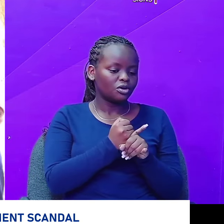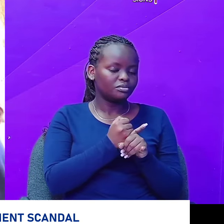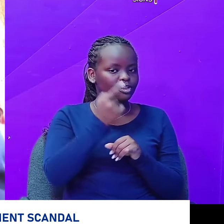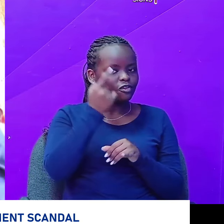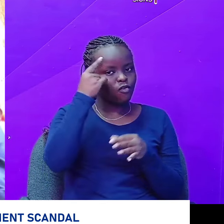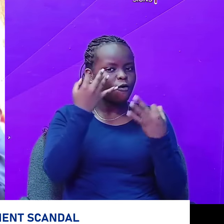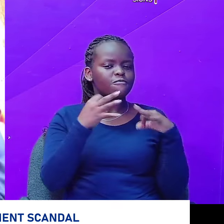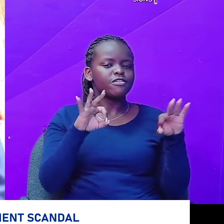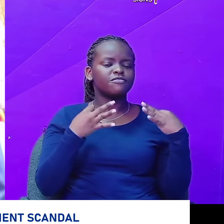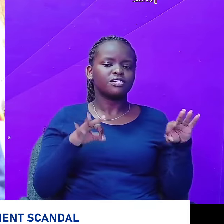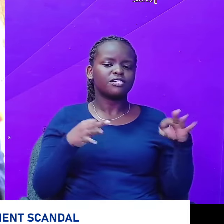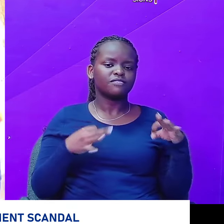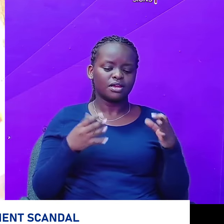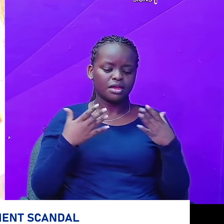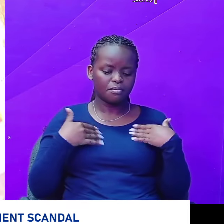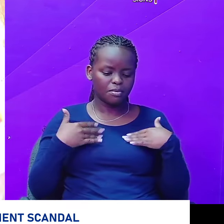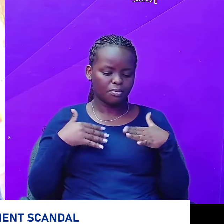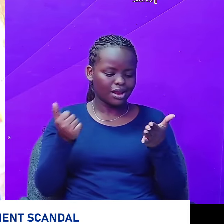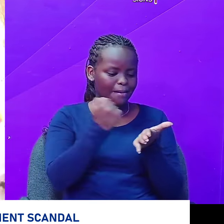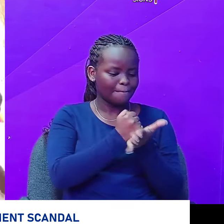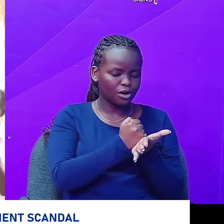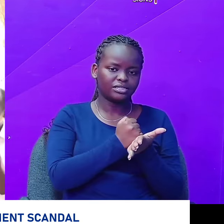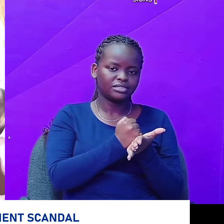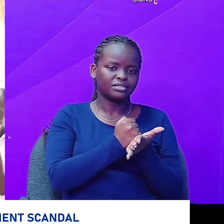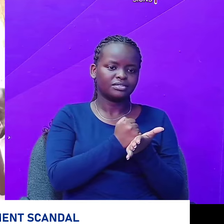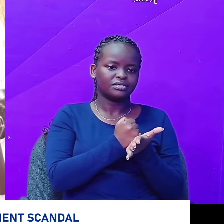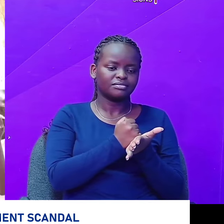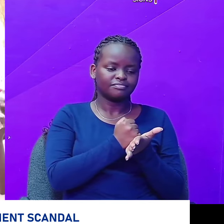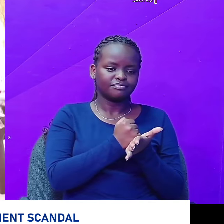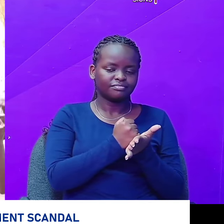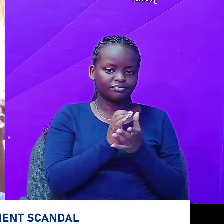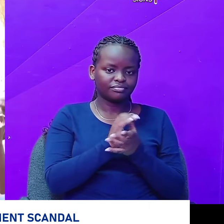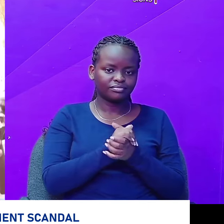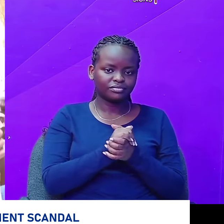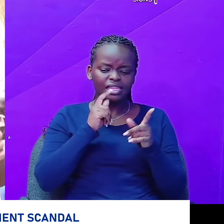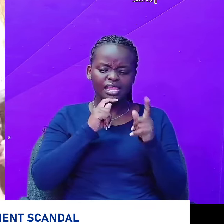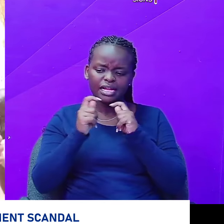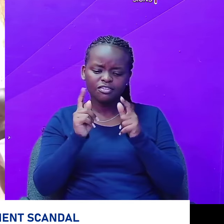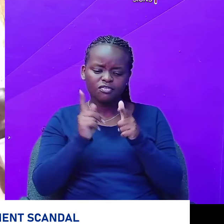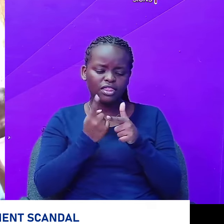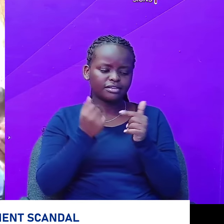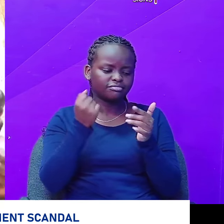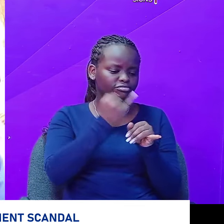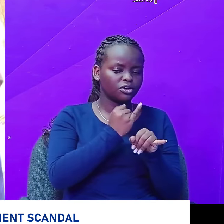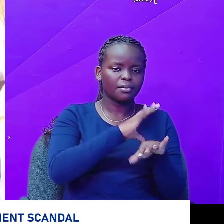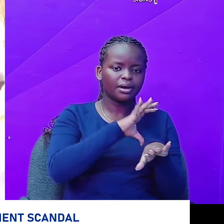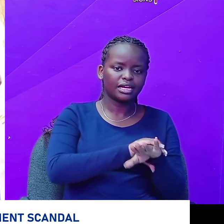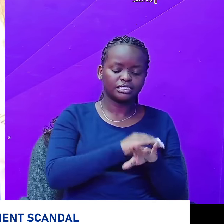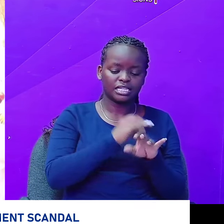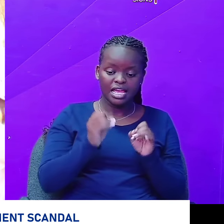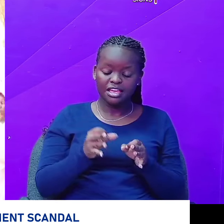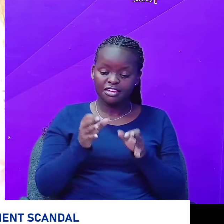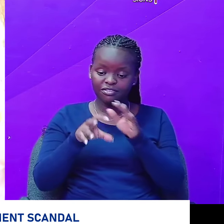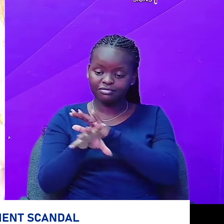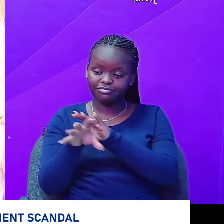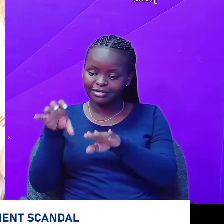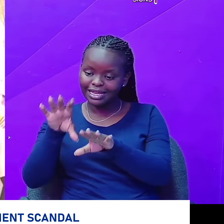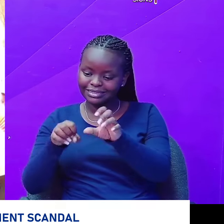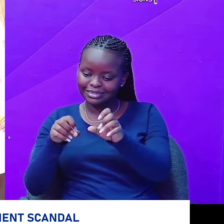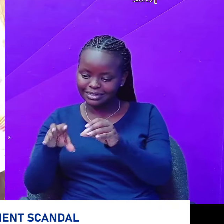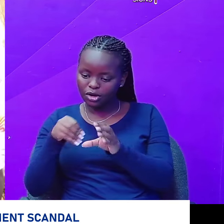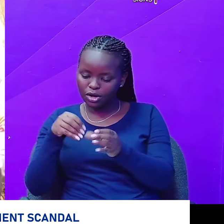free. There are people should be employed, just you do interview, you are hired. But in case you take somebody's money, please give them those jobs. I met so many people who are crying